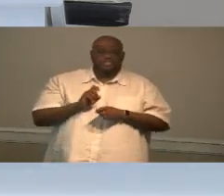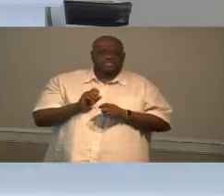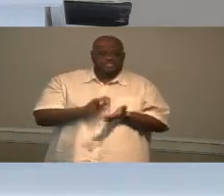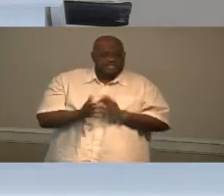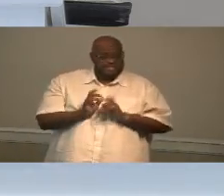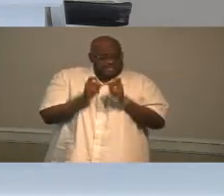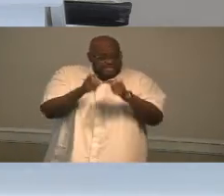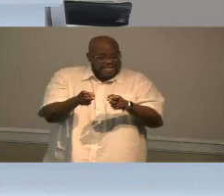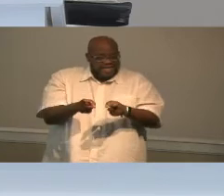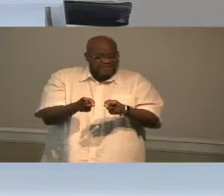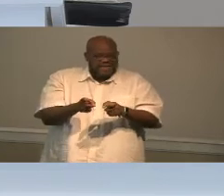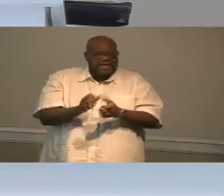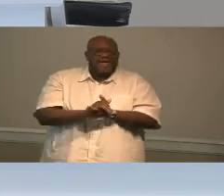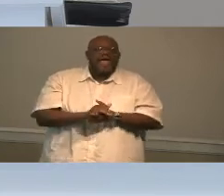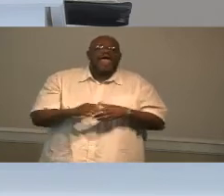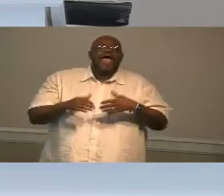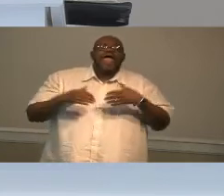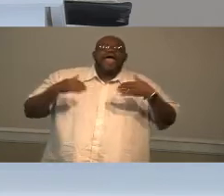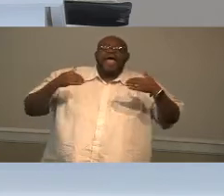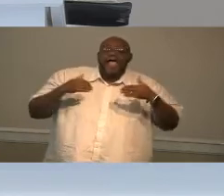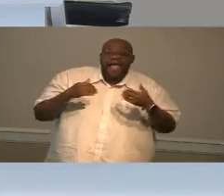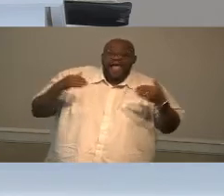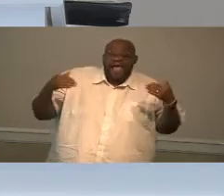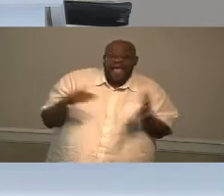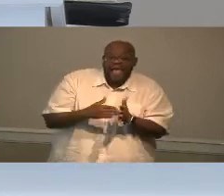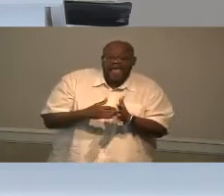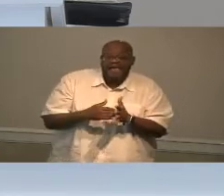and they took up scraps that fed